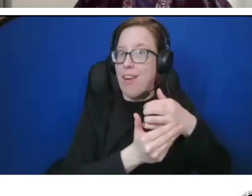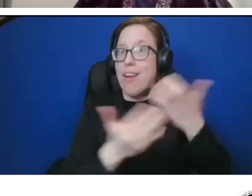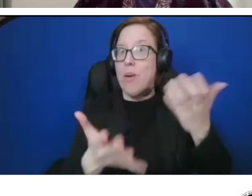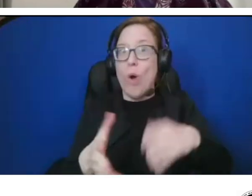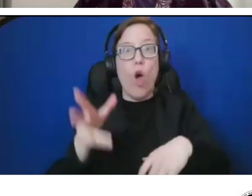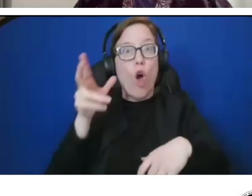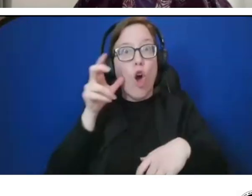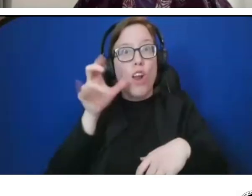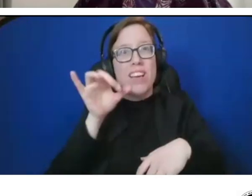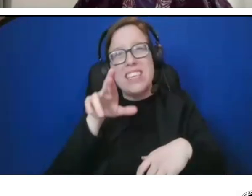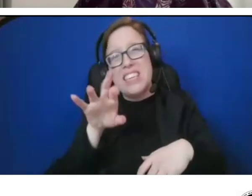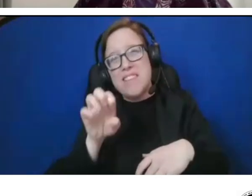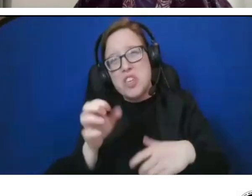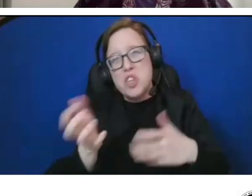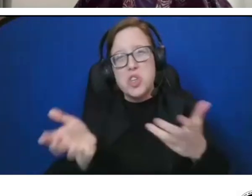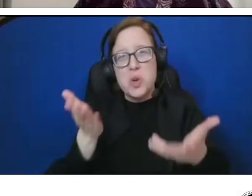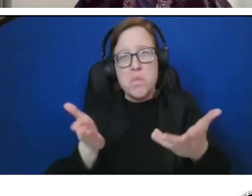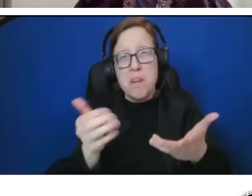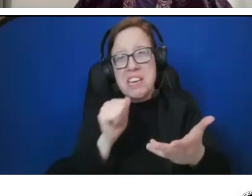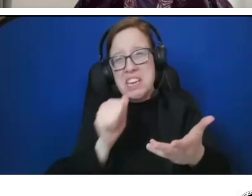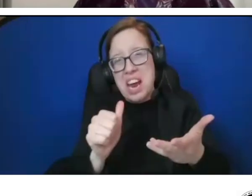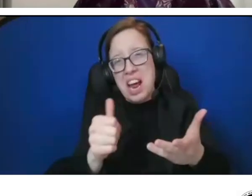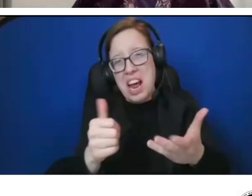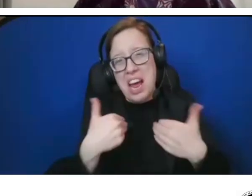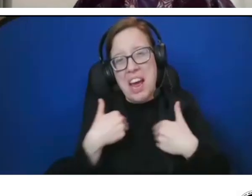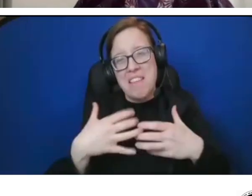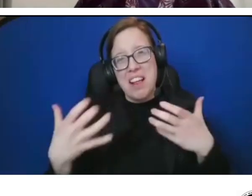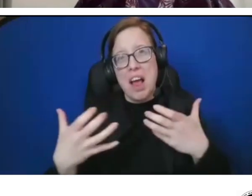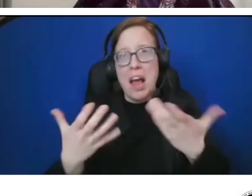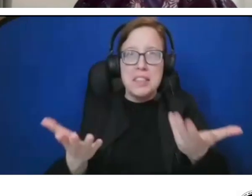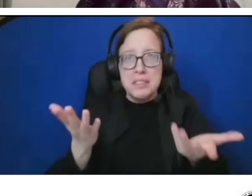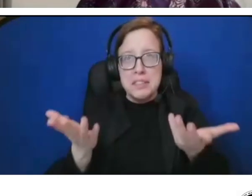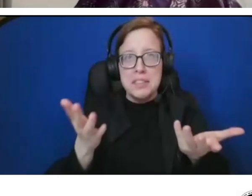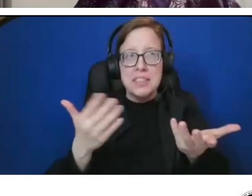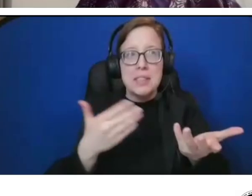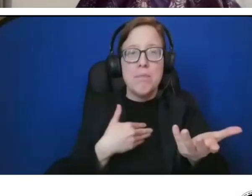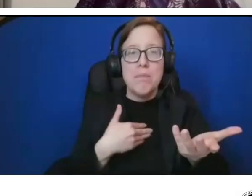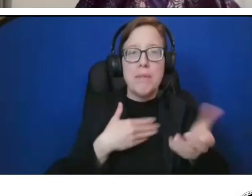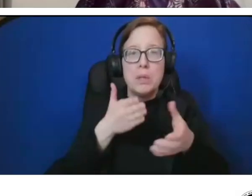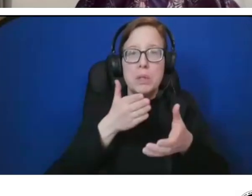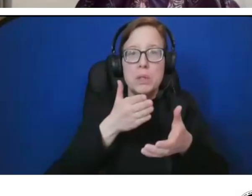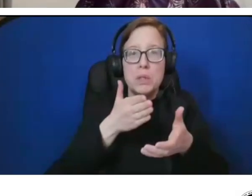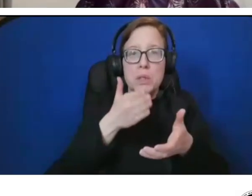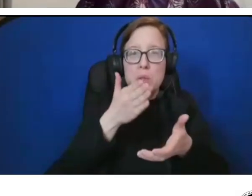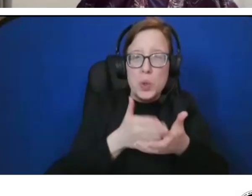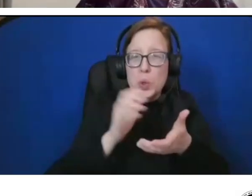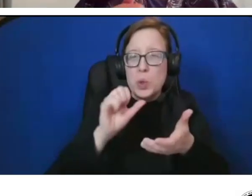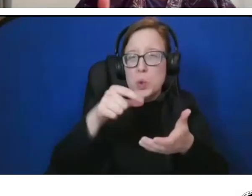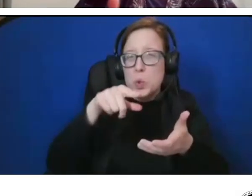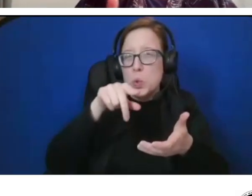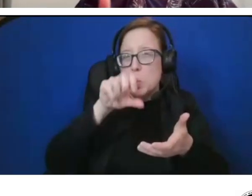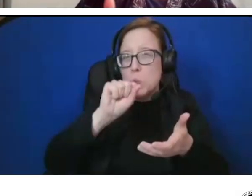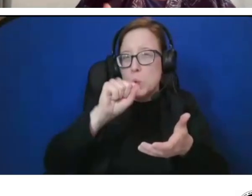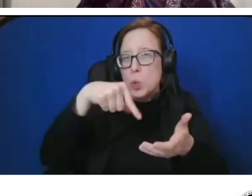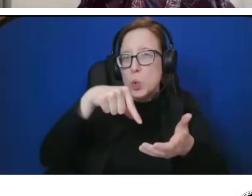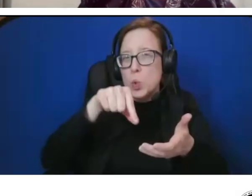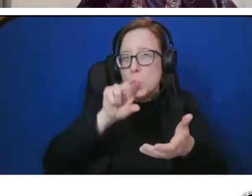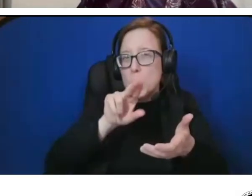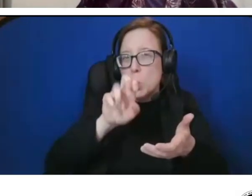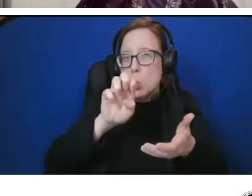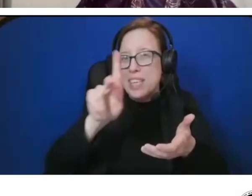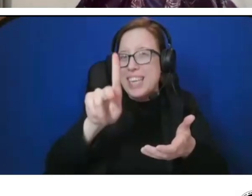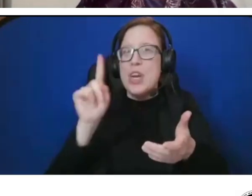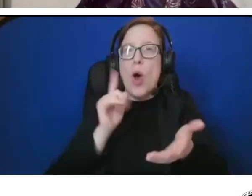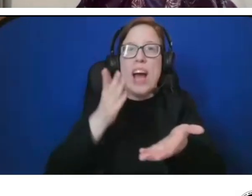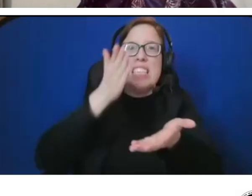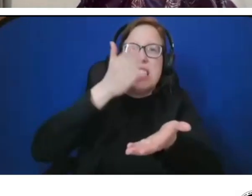well, auditory features, probably not so much unless there's a little squeak, but they probably won't hear the squeaking from the cutting of the